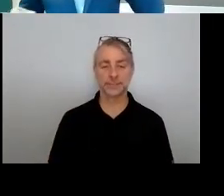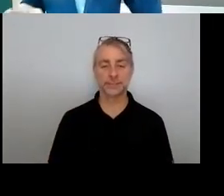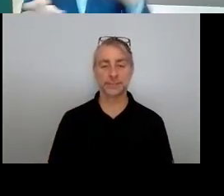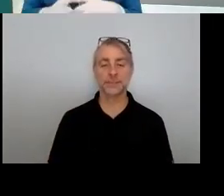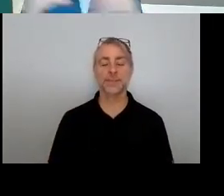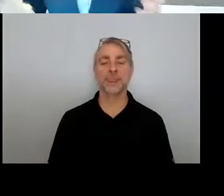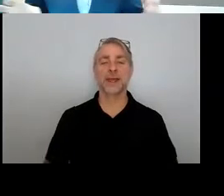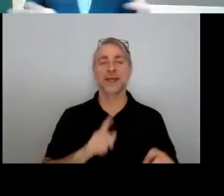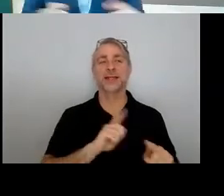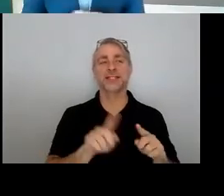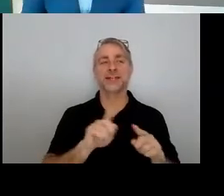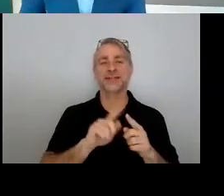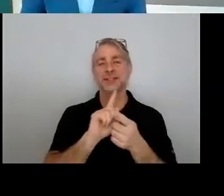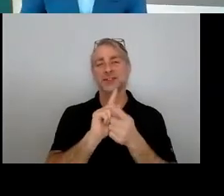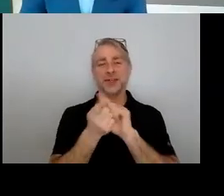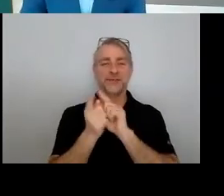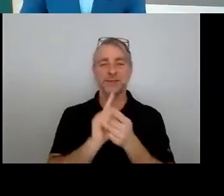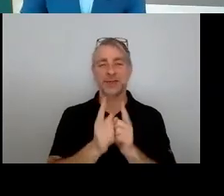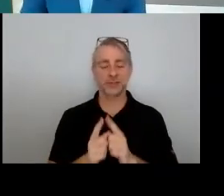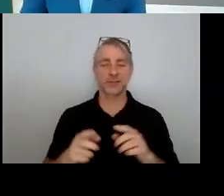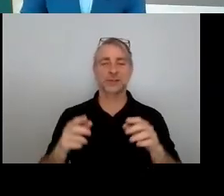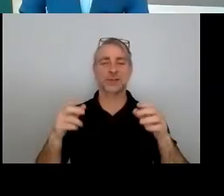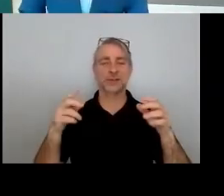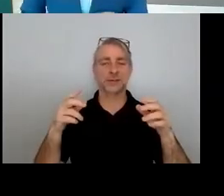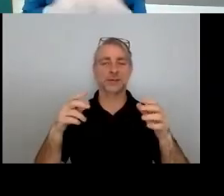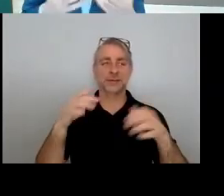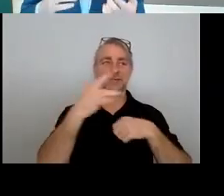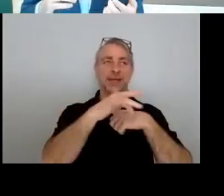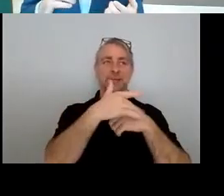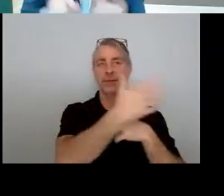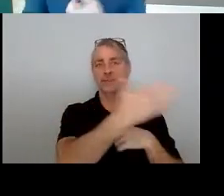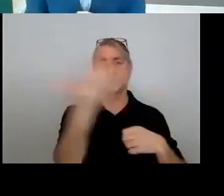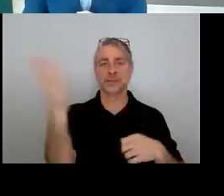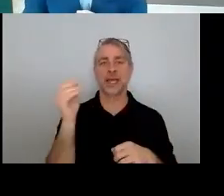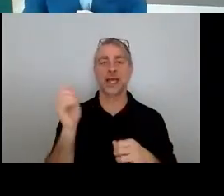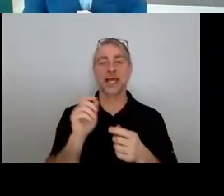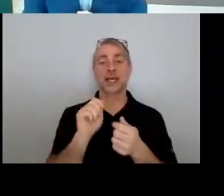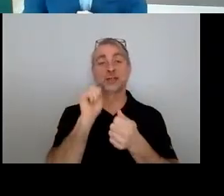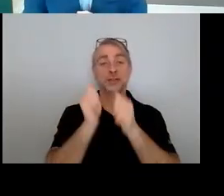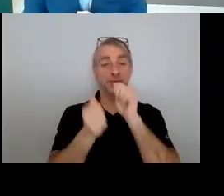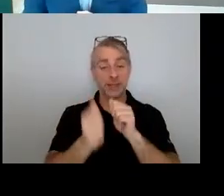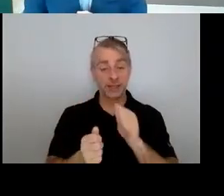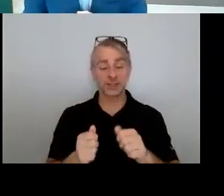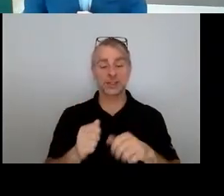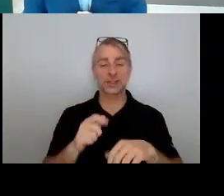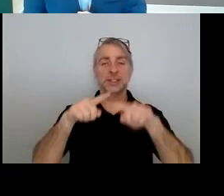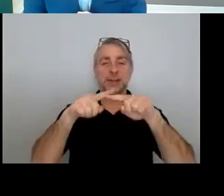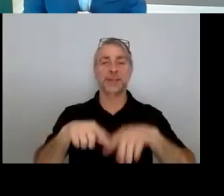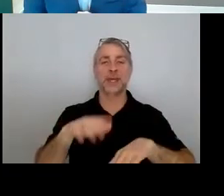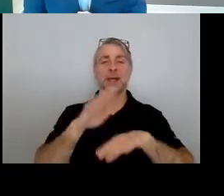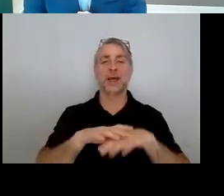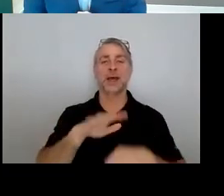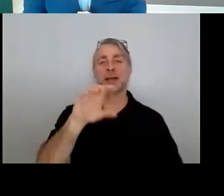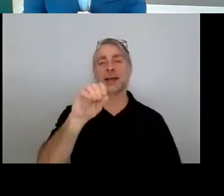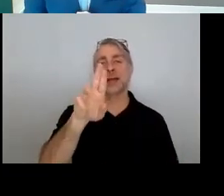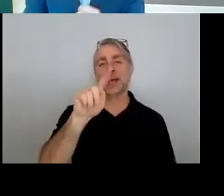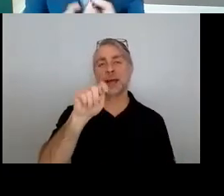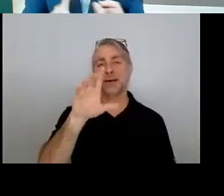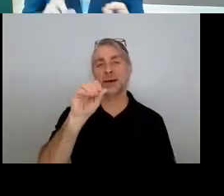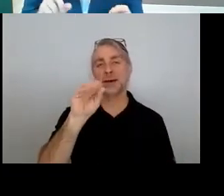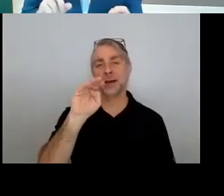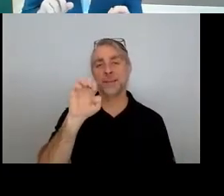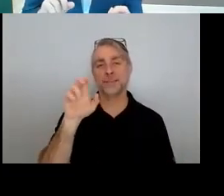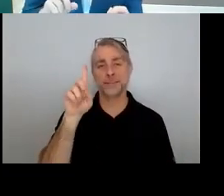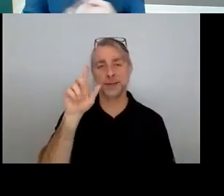available, and the transformations largely depend on the type of outcome data that the authors used and